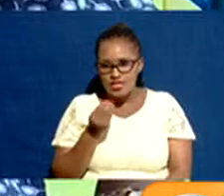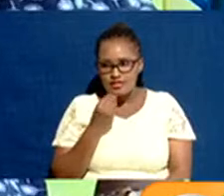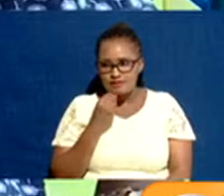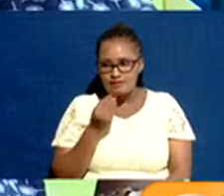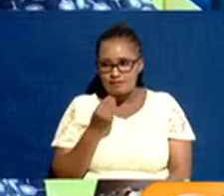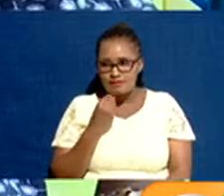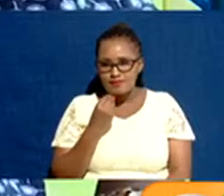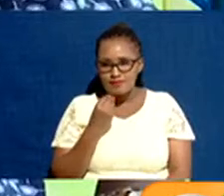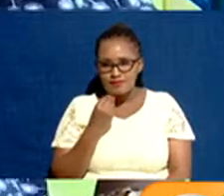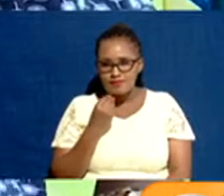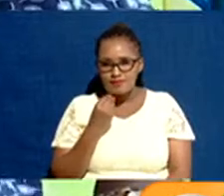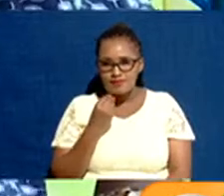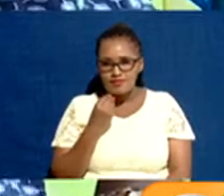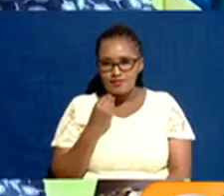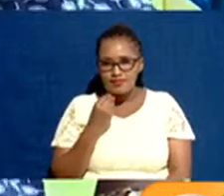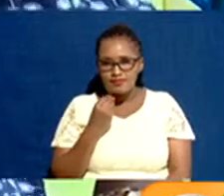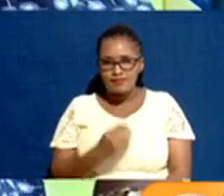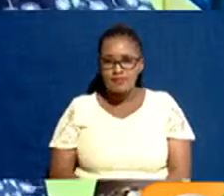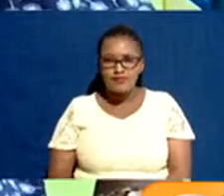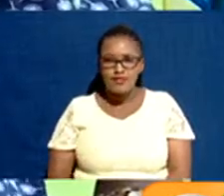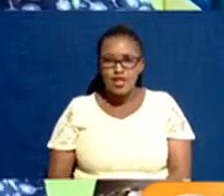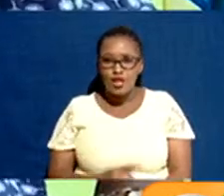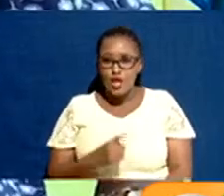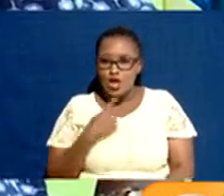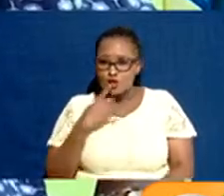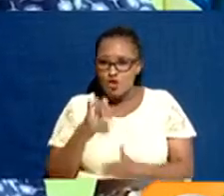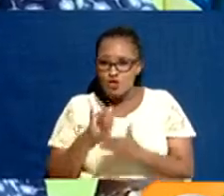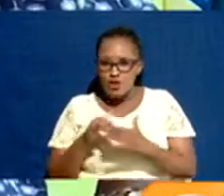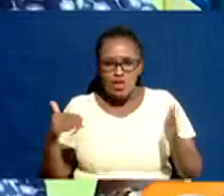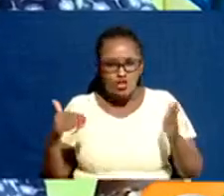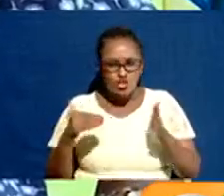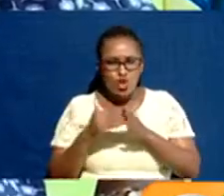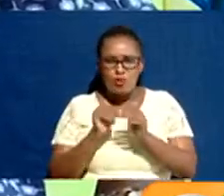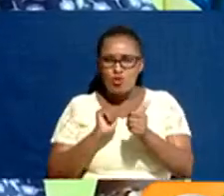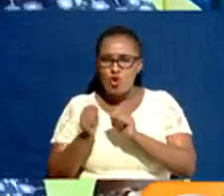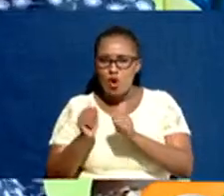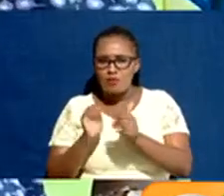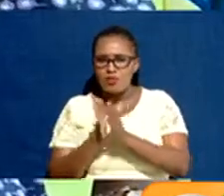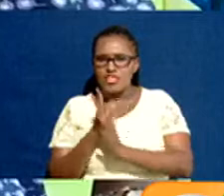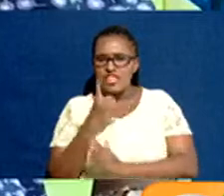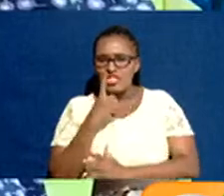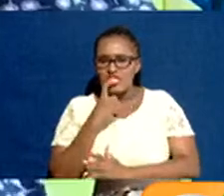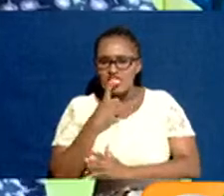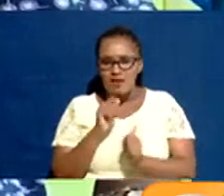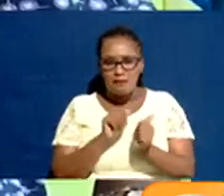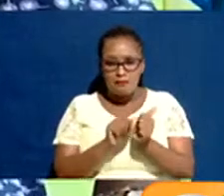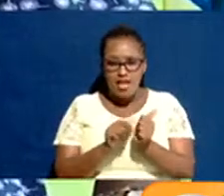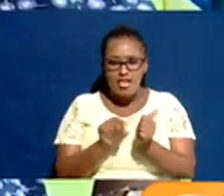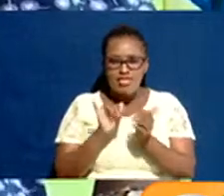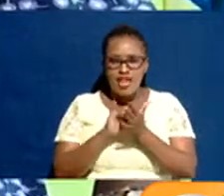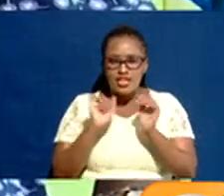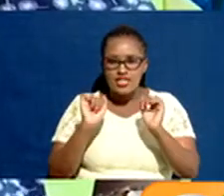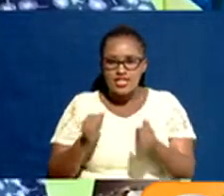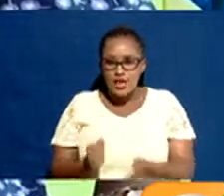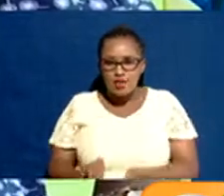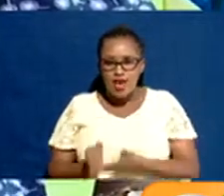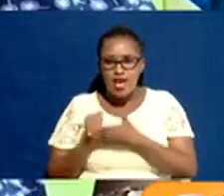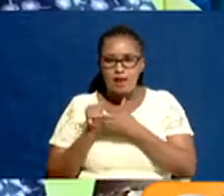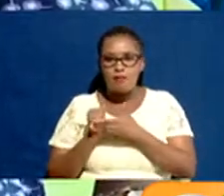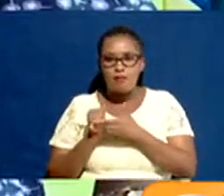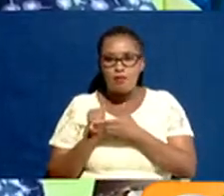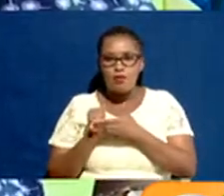for animal feed millers, so that they stop competing for the white maize, and that will lessen the strain on